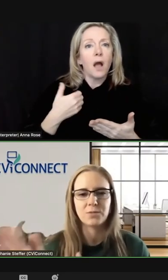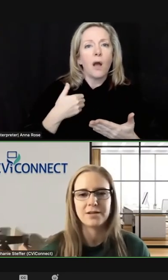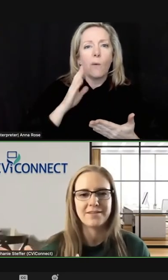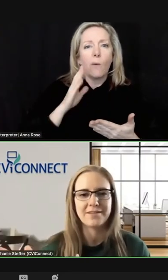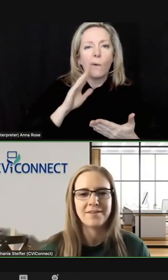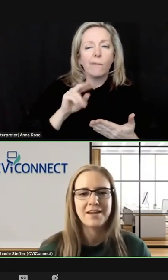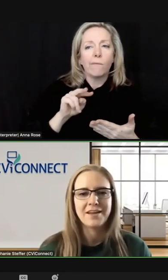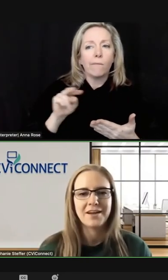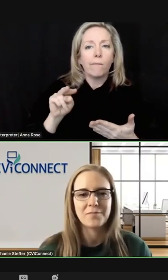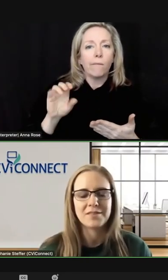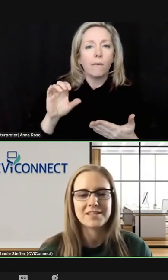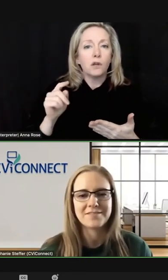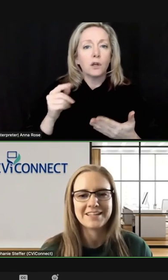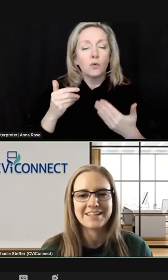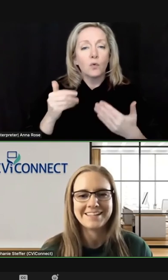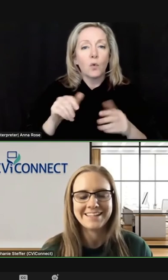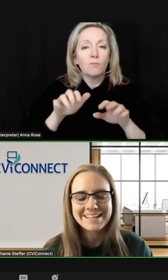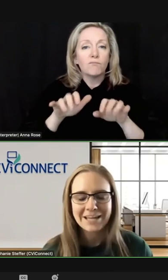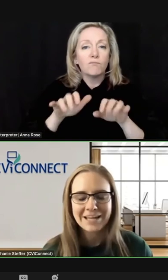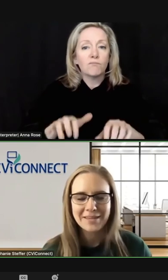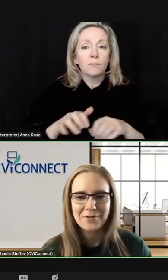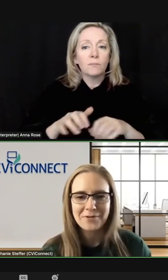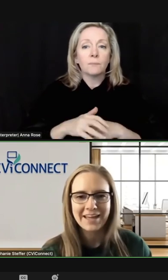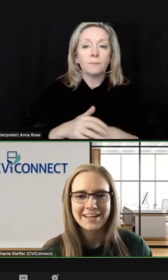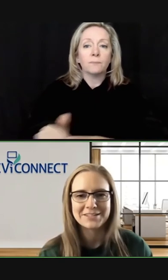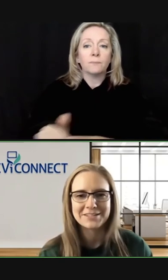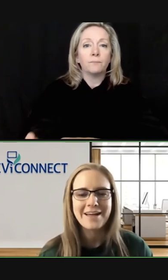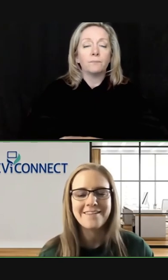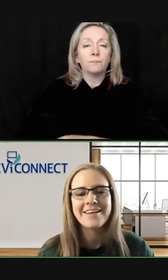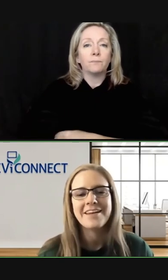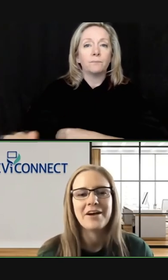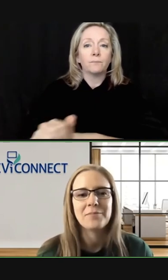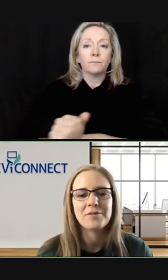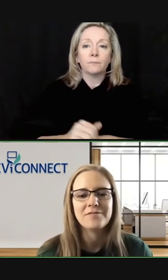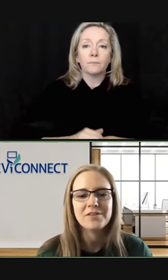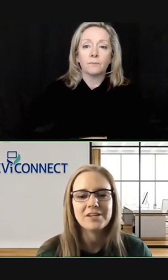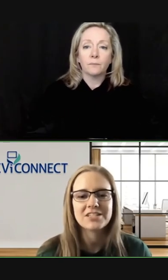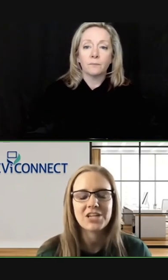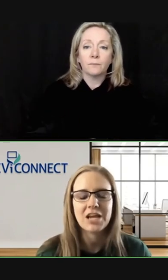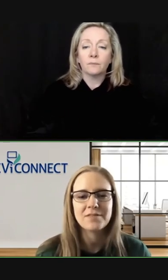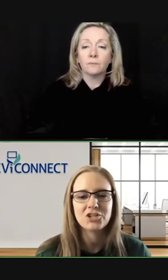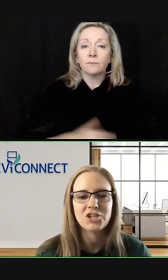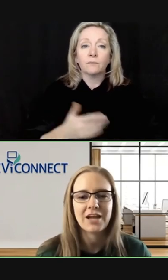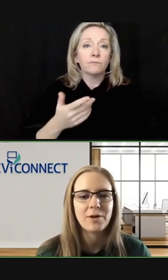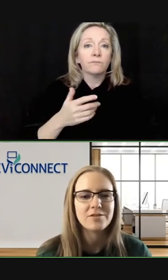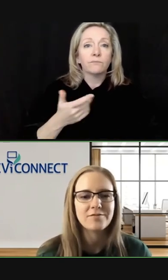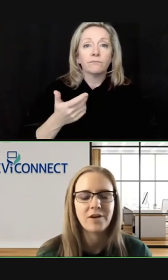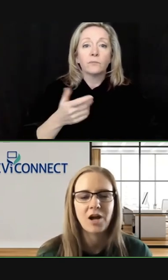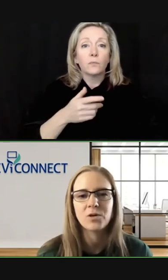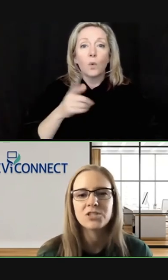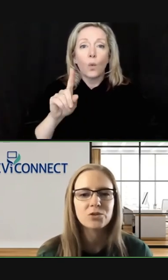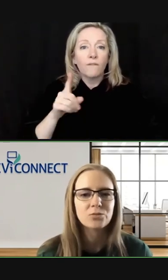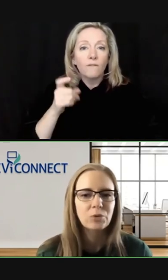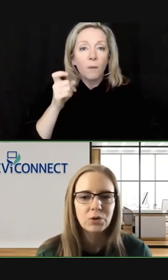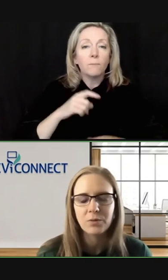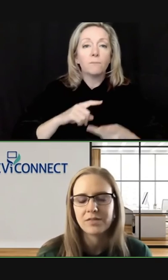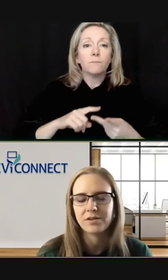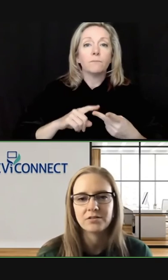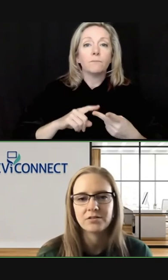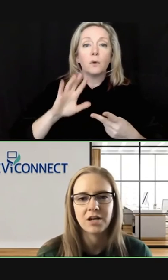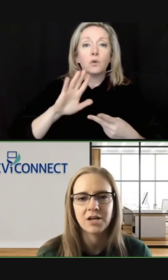monitor that, as well as have these lovely ladies help me out with that as well. But feel free to type in the chat where you're from, what's